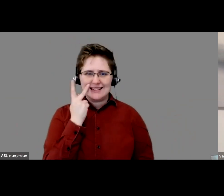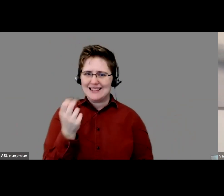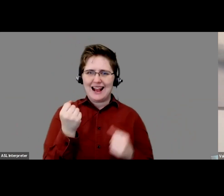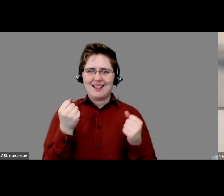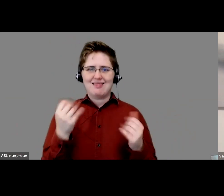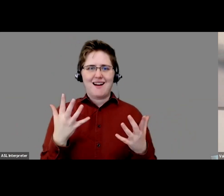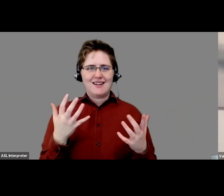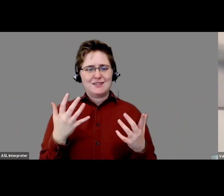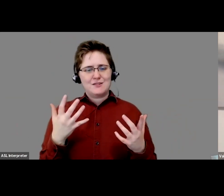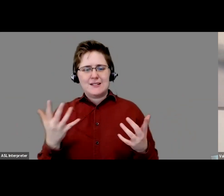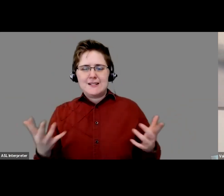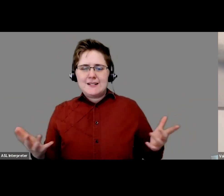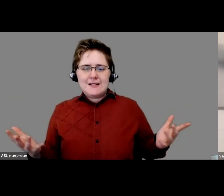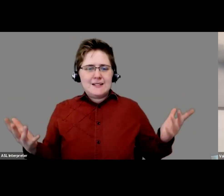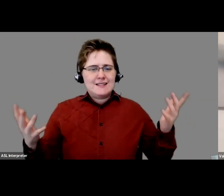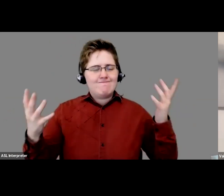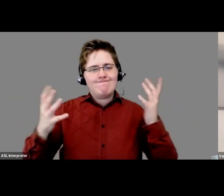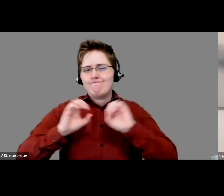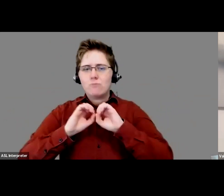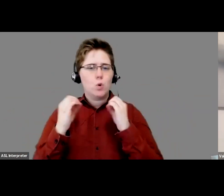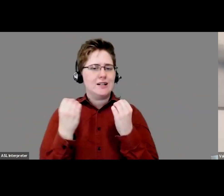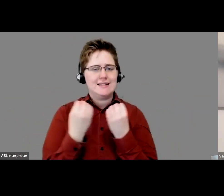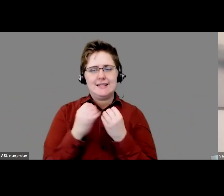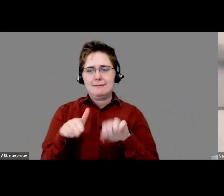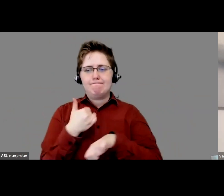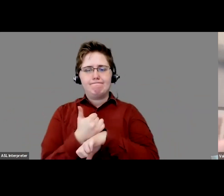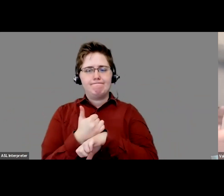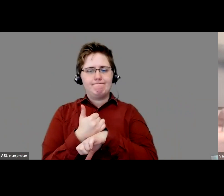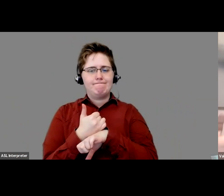of like organizational